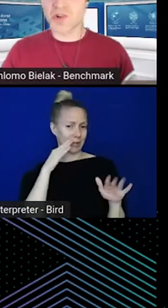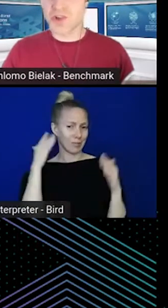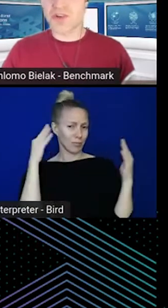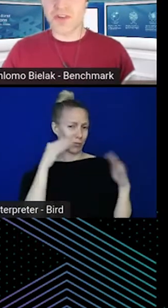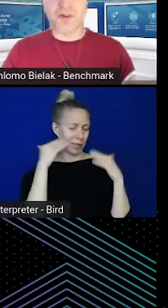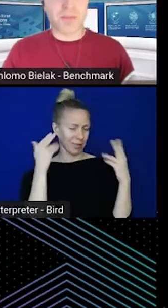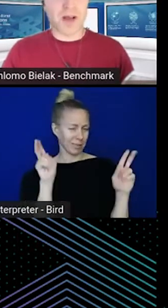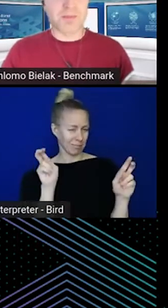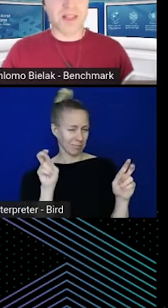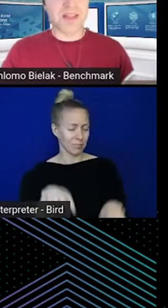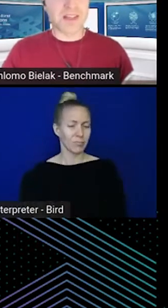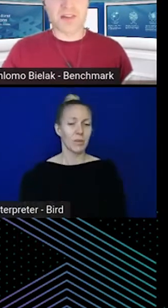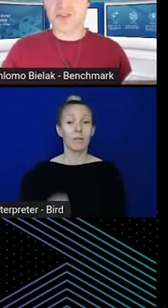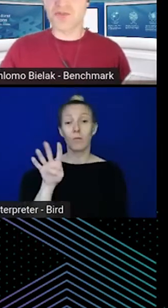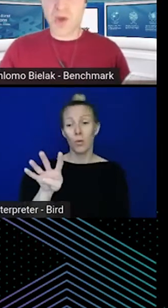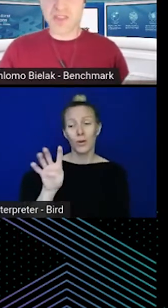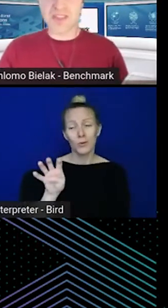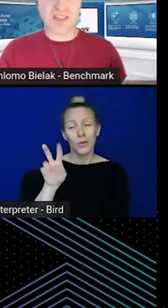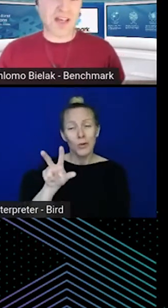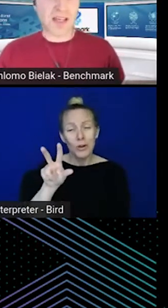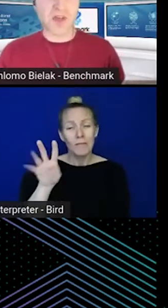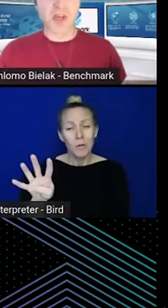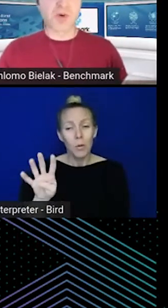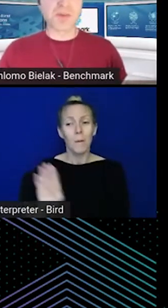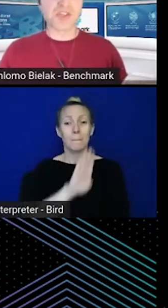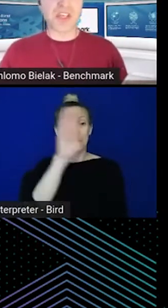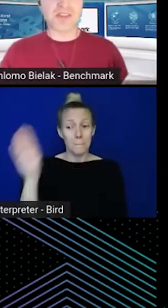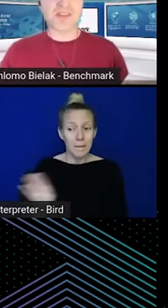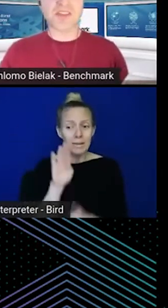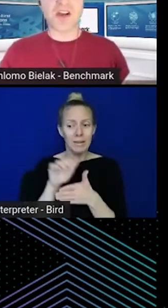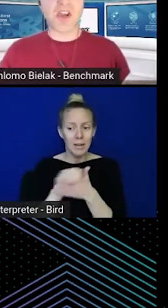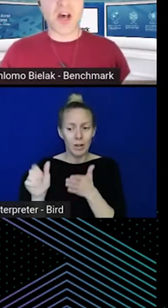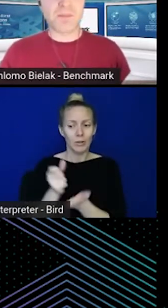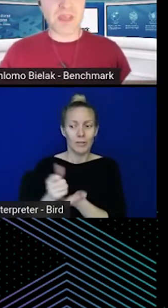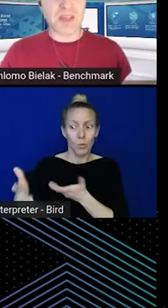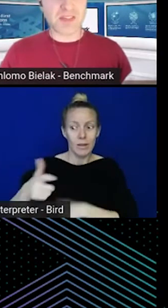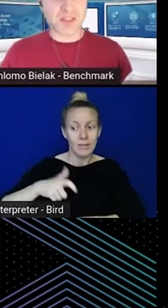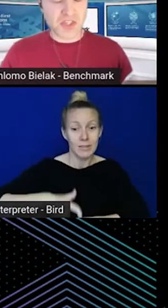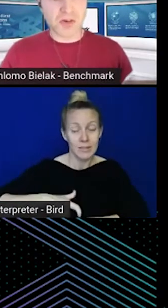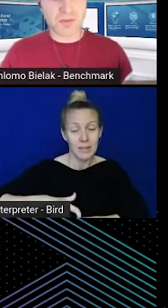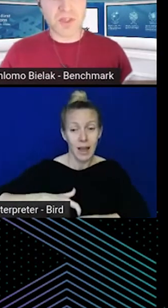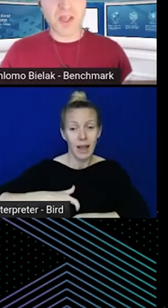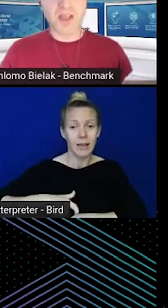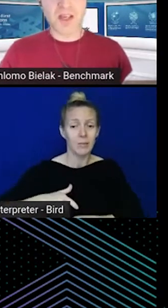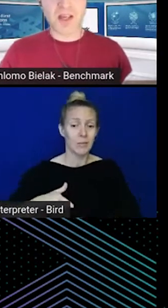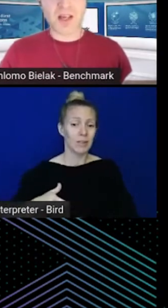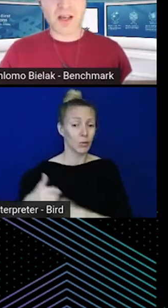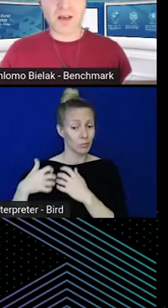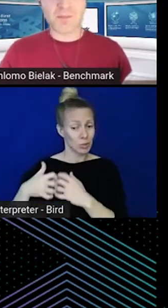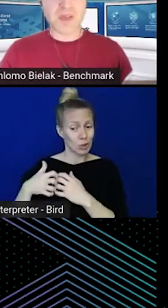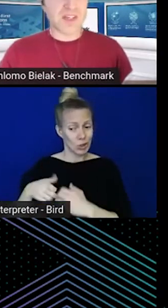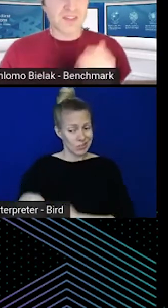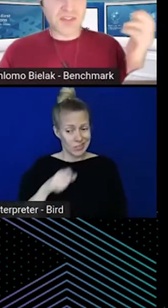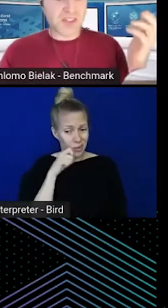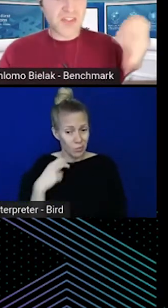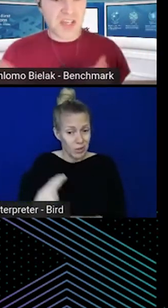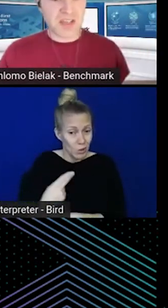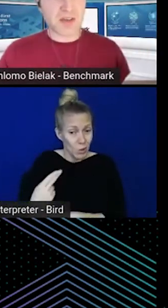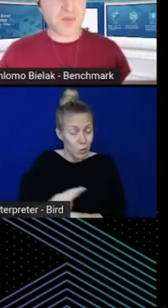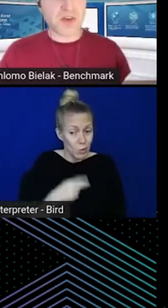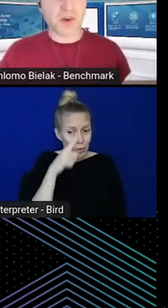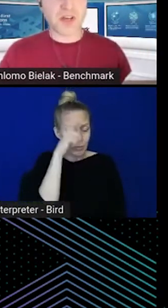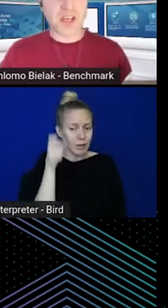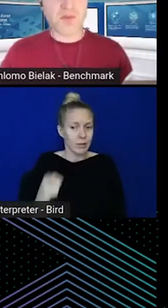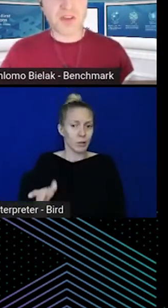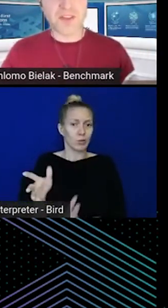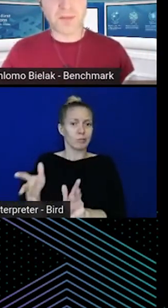that $434 billion of wasted time where machines are not being consumed because they're just sitting